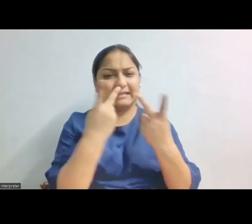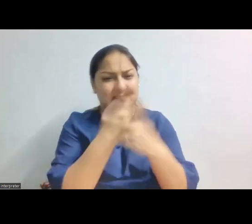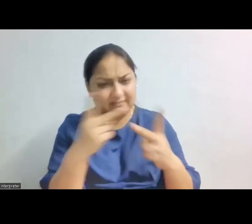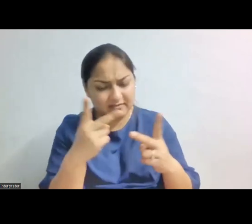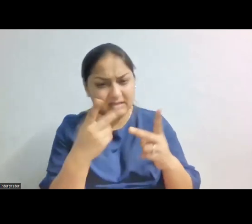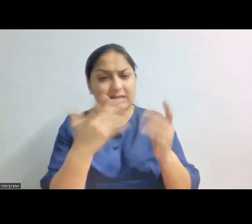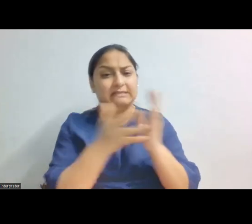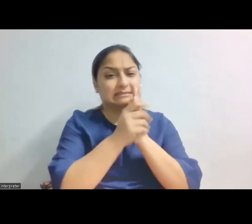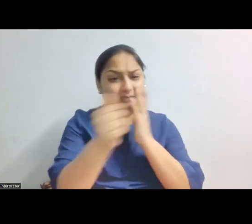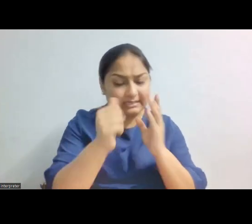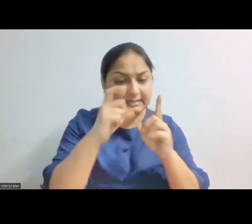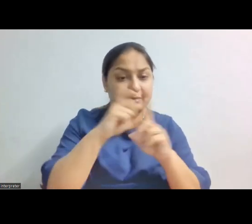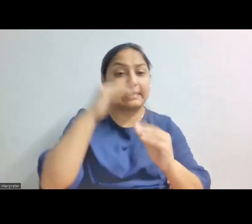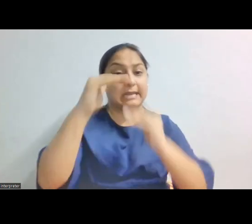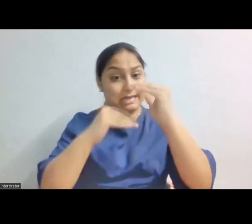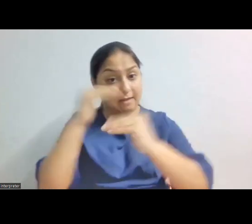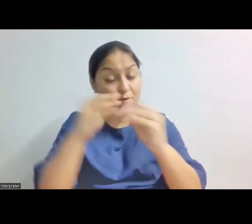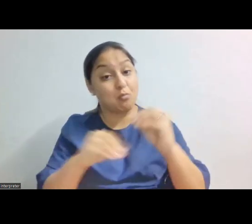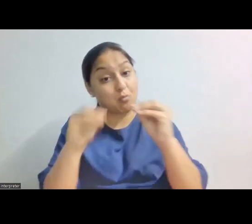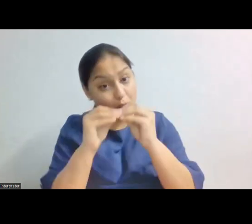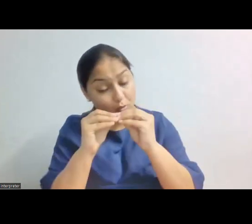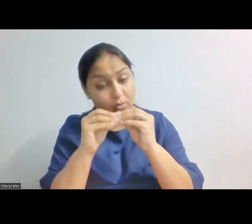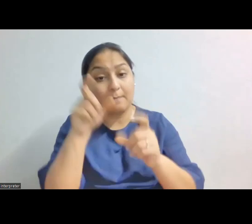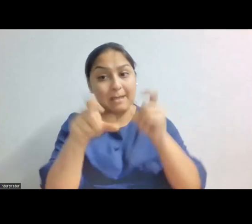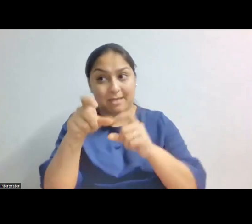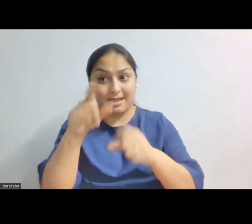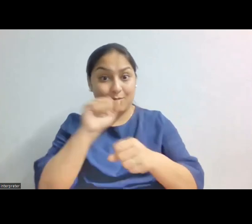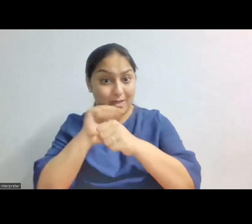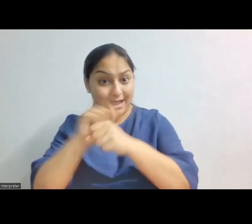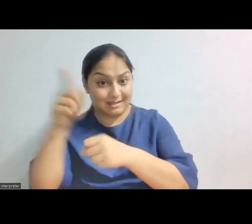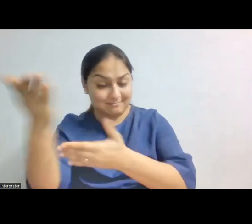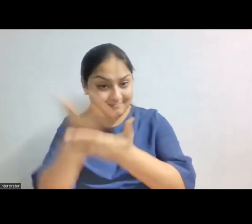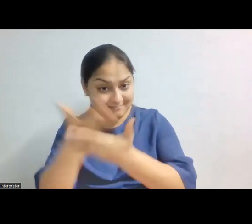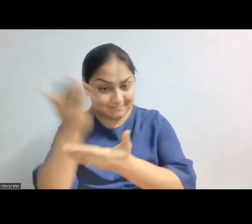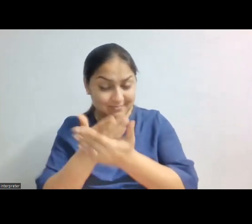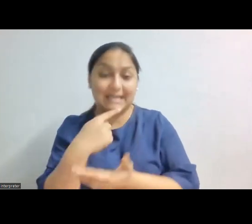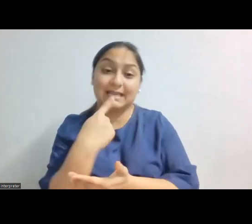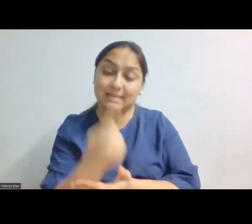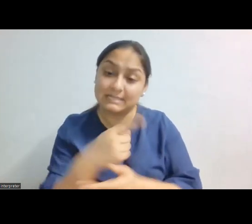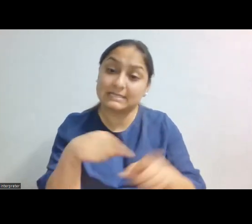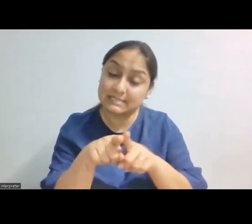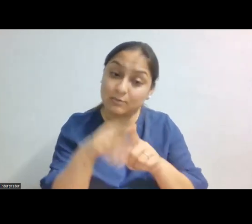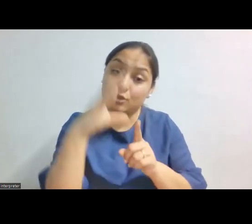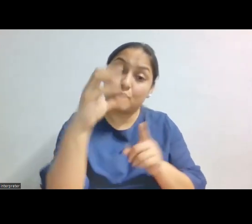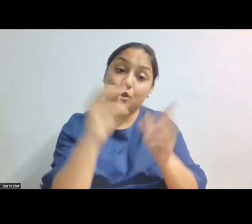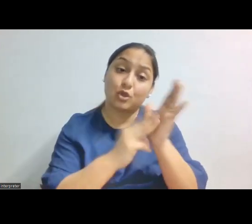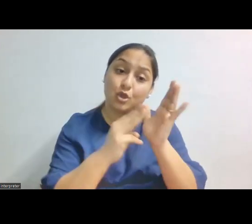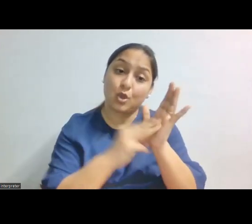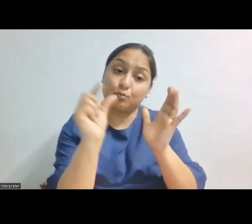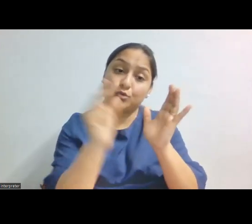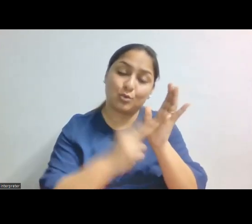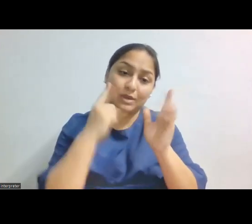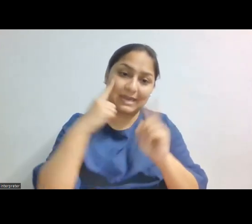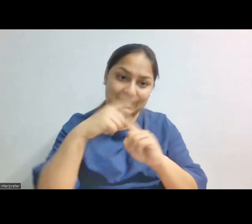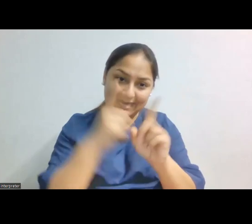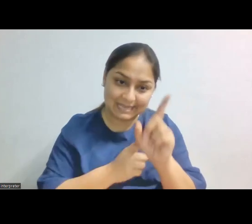development to participation in the workforce was the recommendation for community-based incubators to support women's